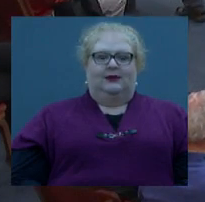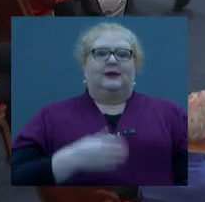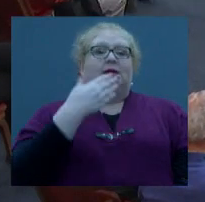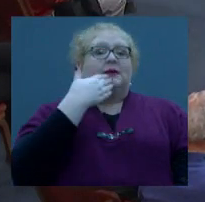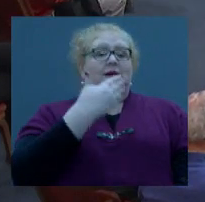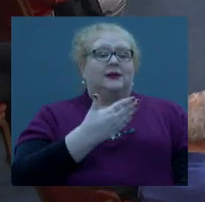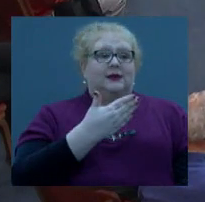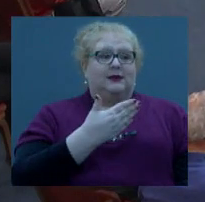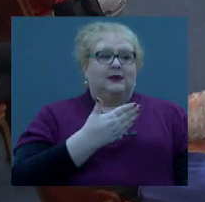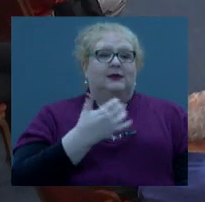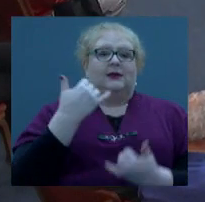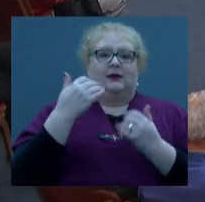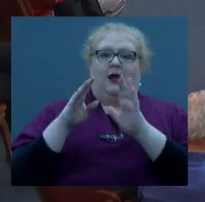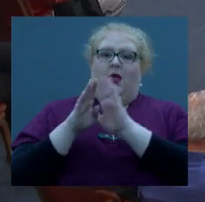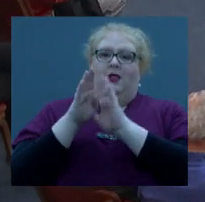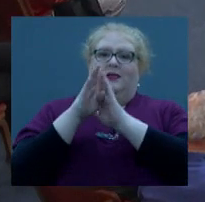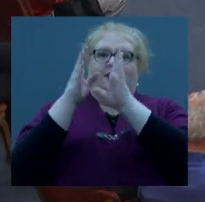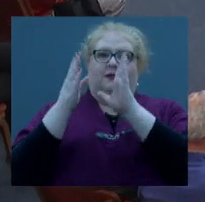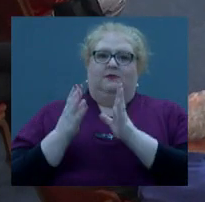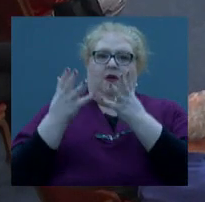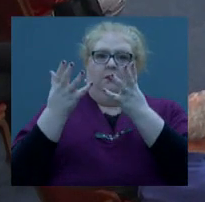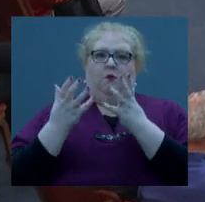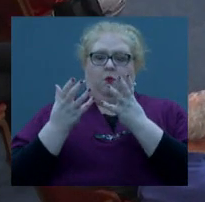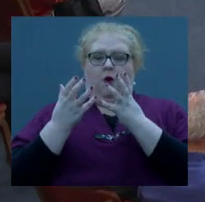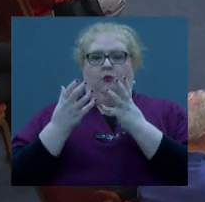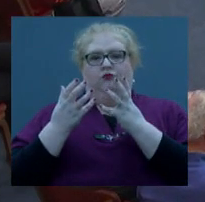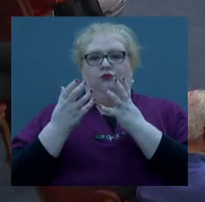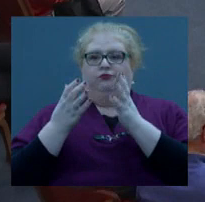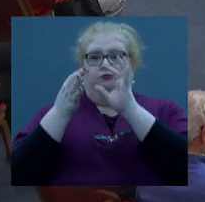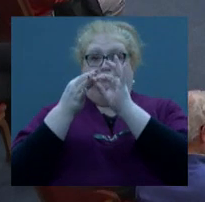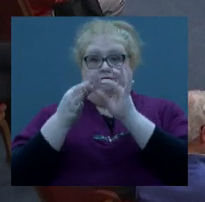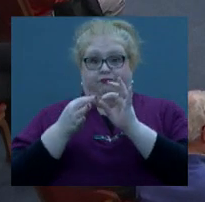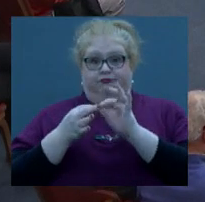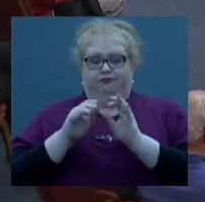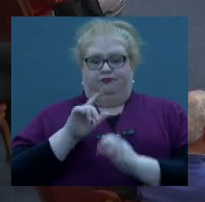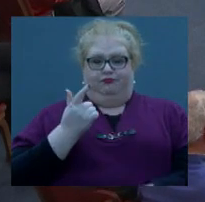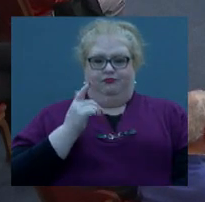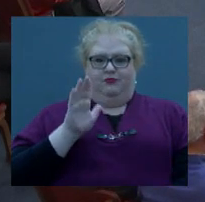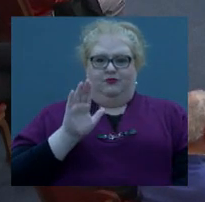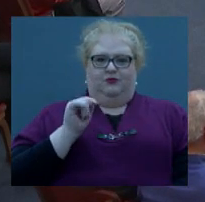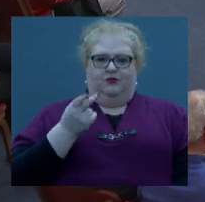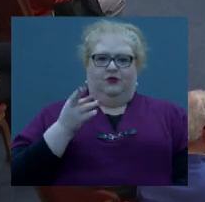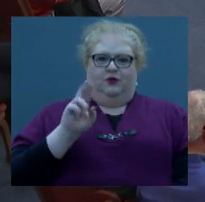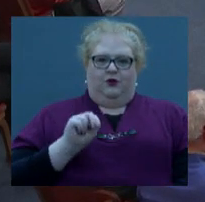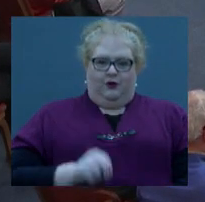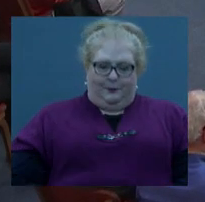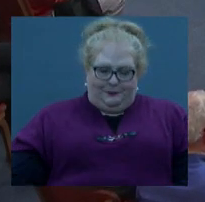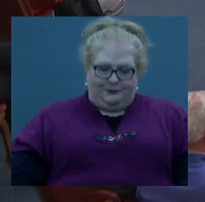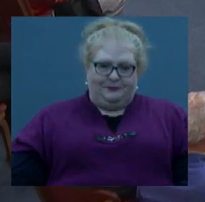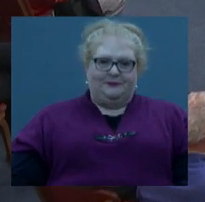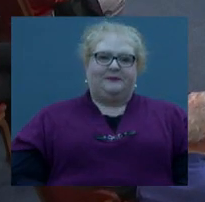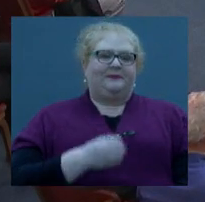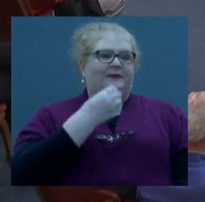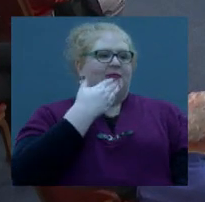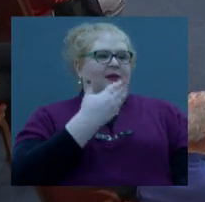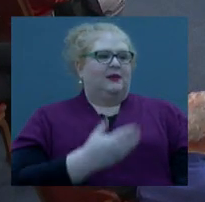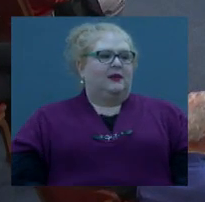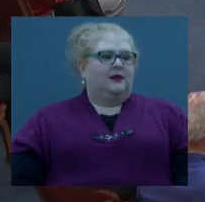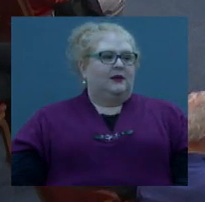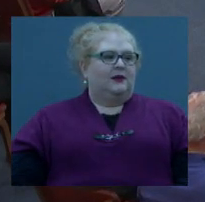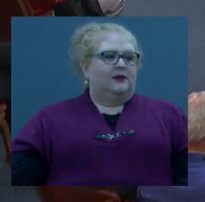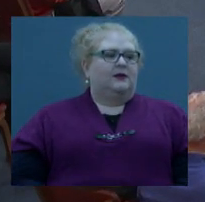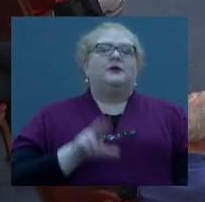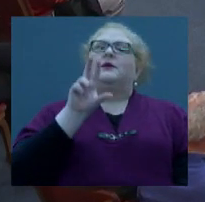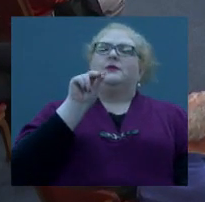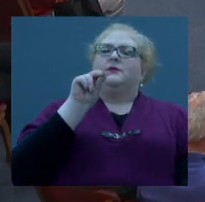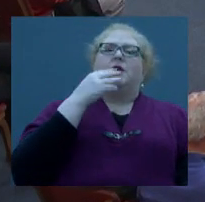Thank you. Would the developer care to address any of those? It's your turn. No, thank you. Do what?